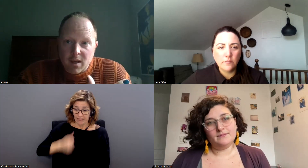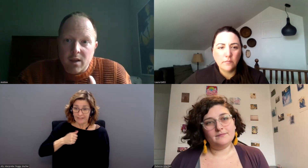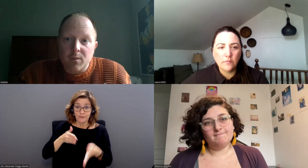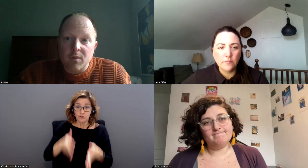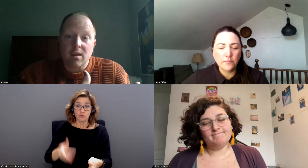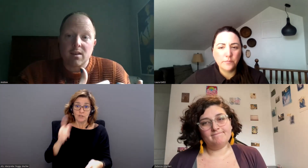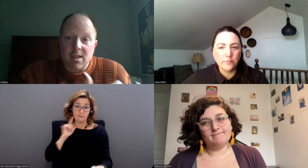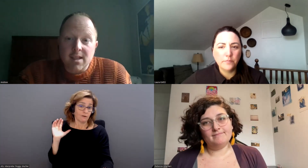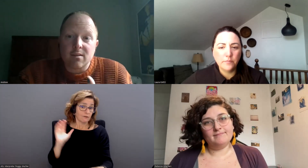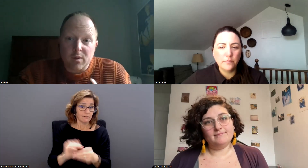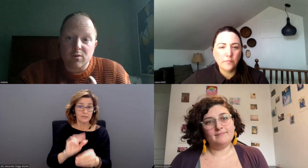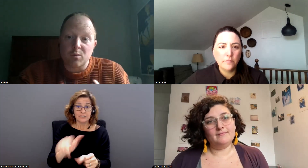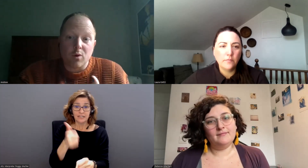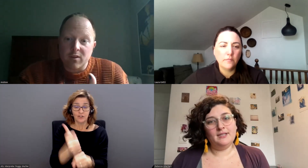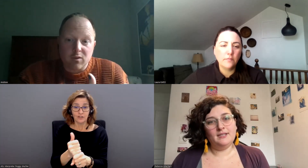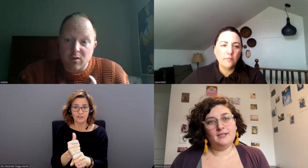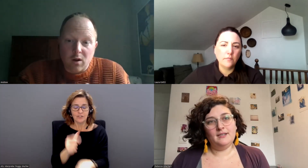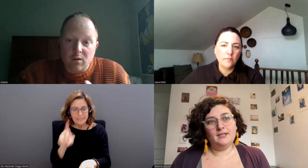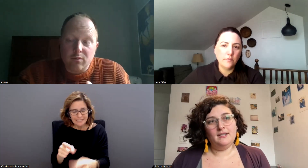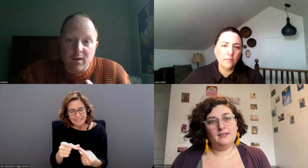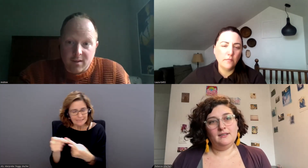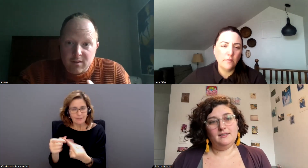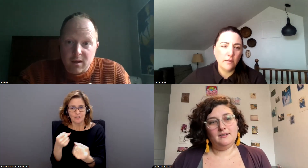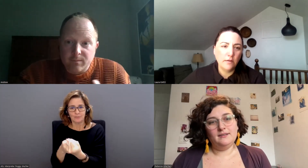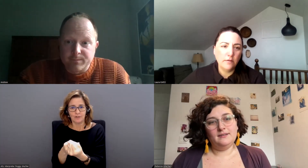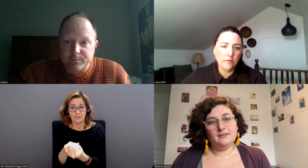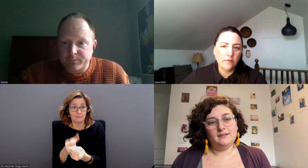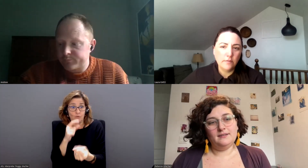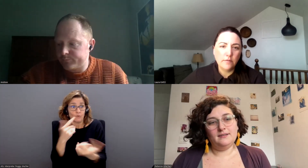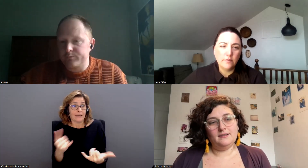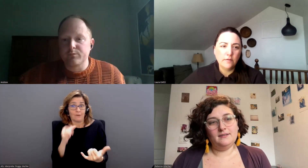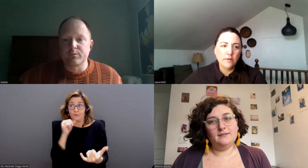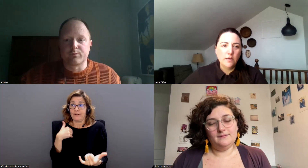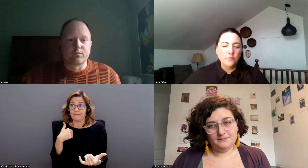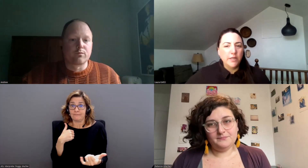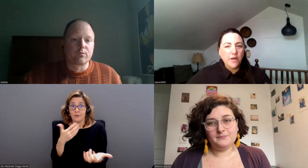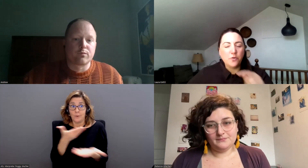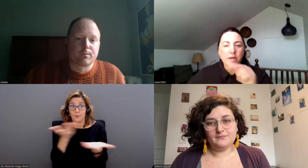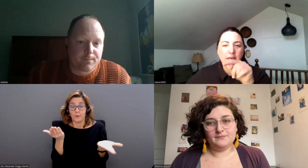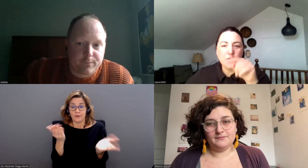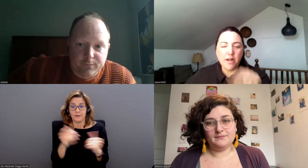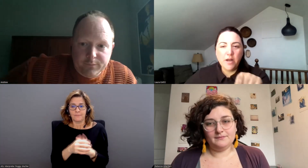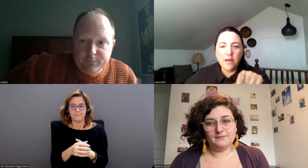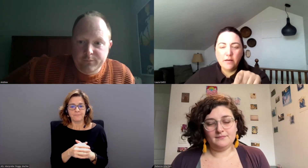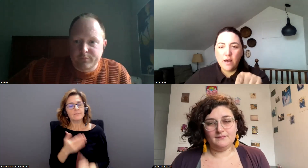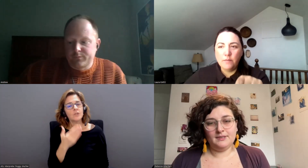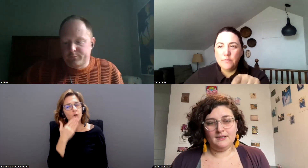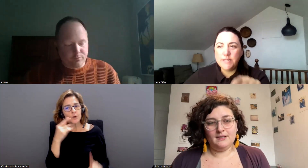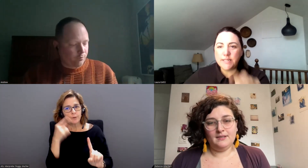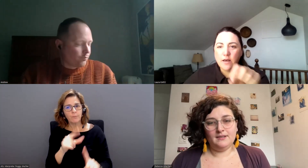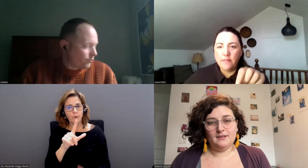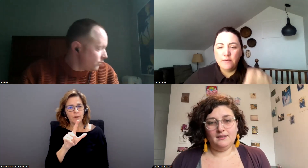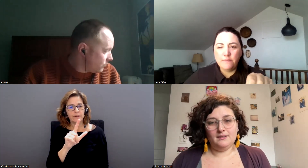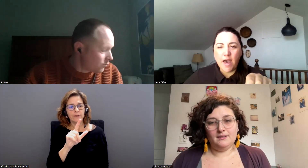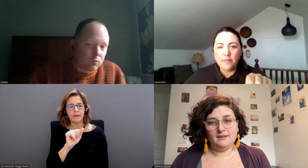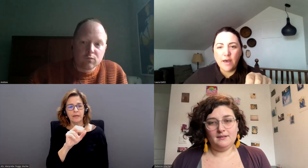years sometimes and needing special supports that just aren't existing. Really great point, Andrew. And I want to